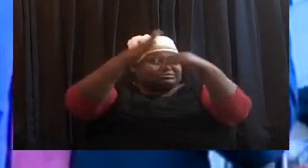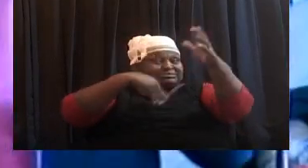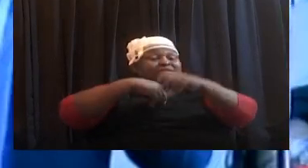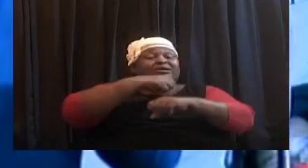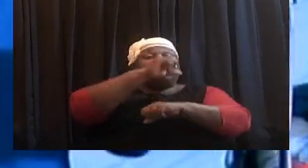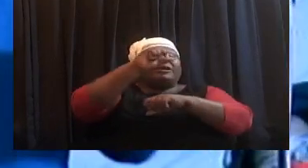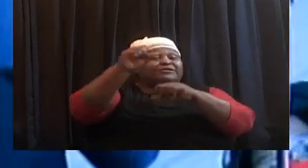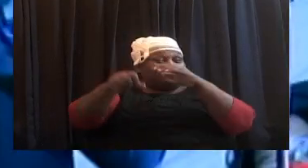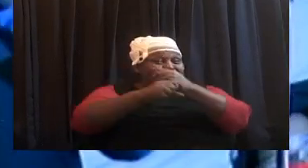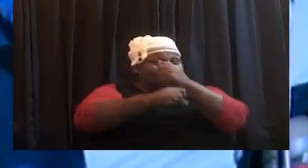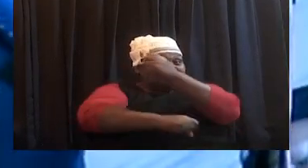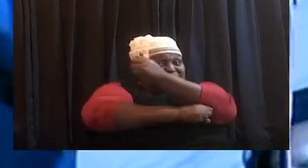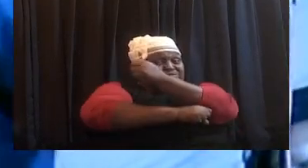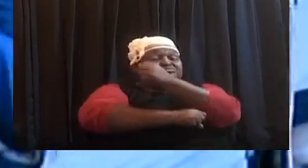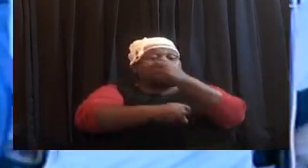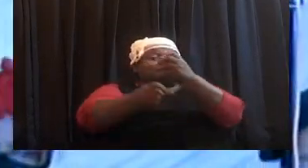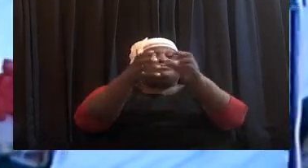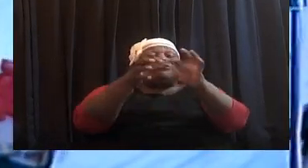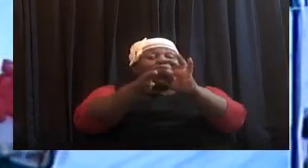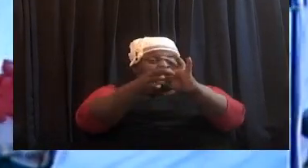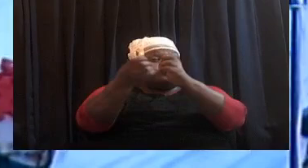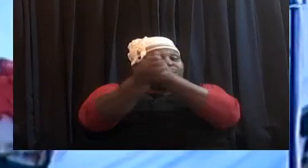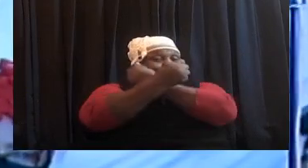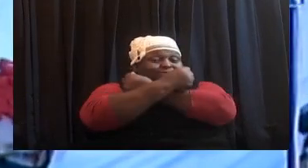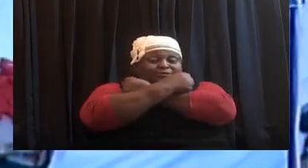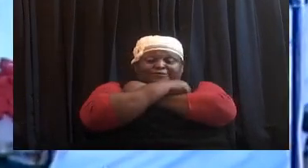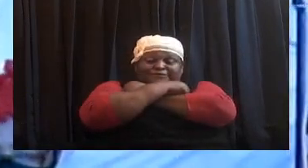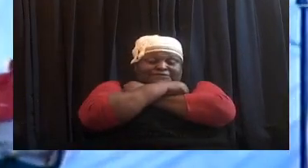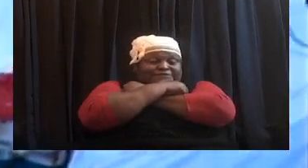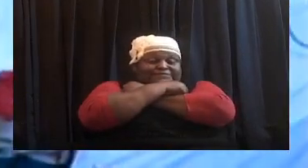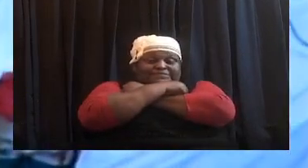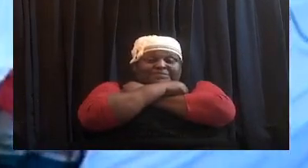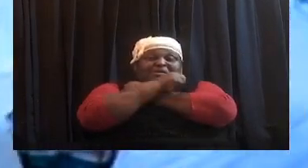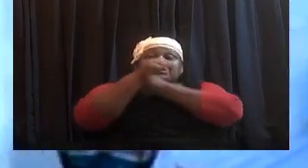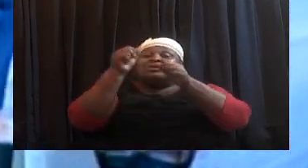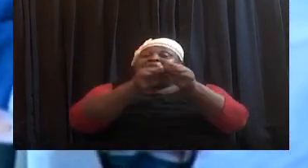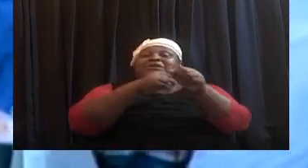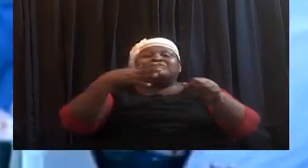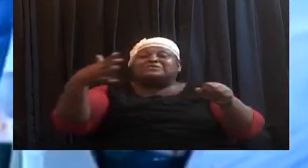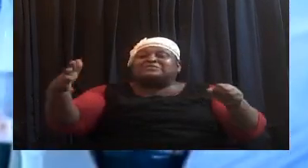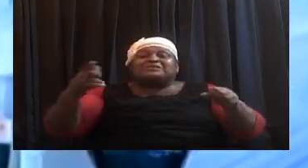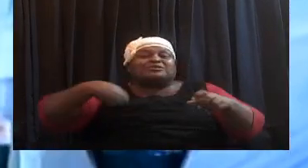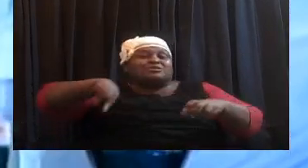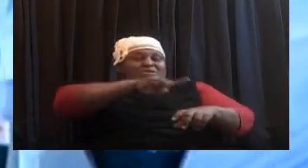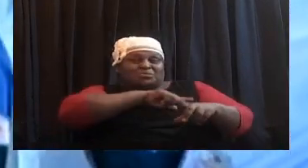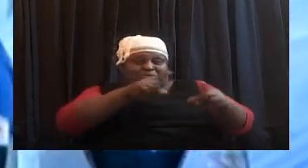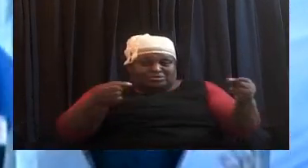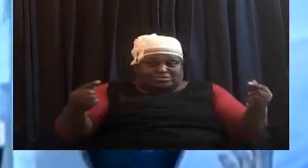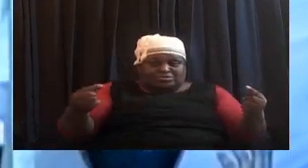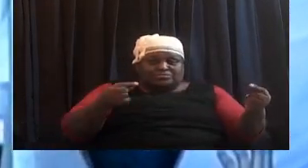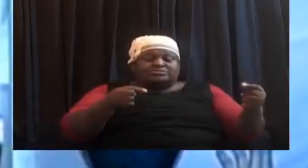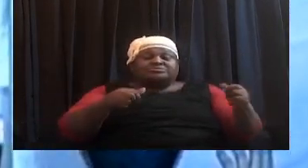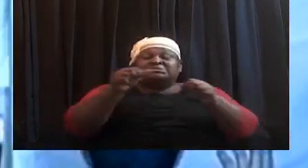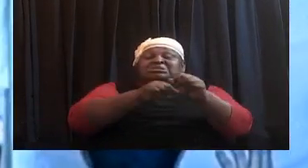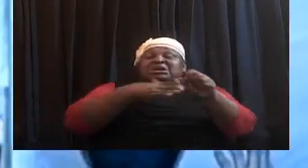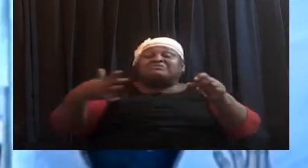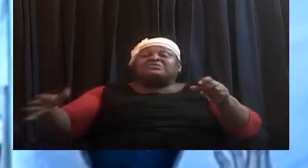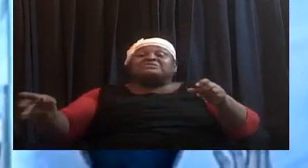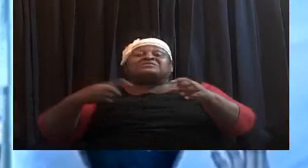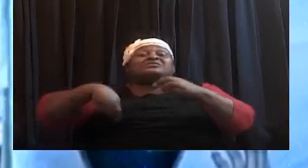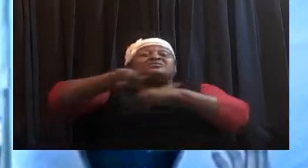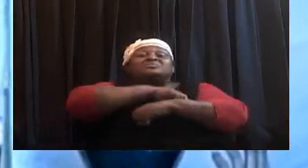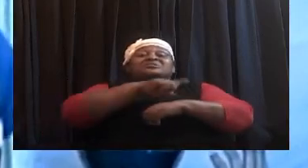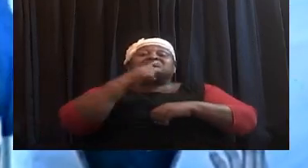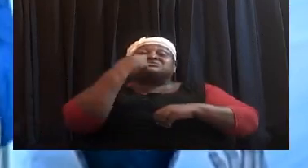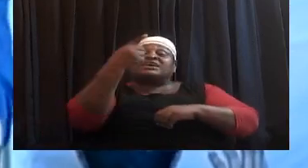foundation of love. Hallelujah. Everything we do, everything we